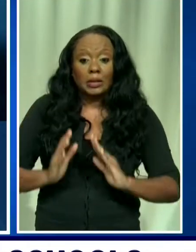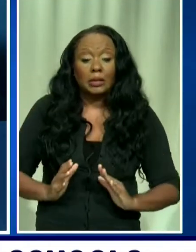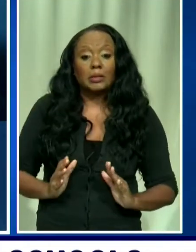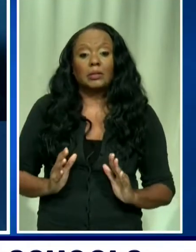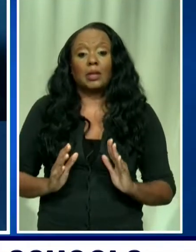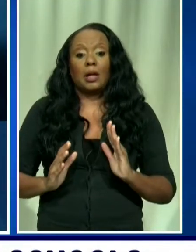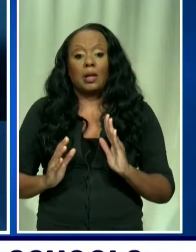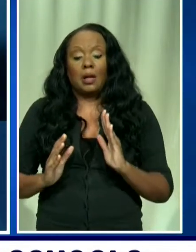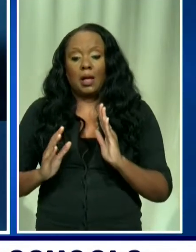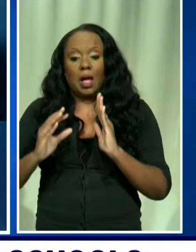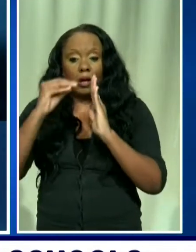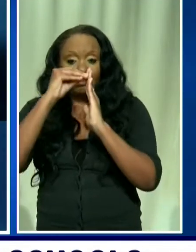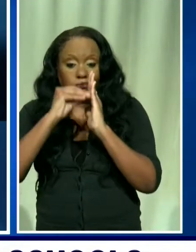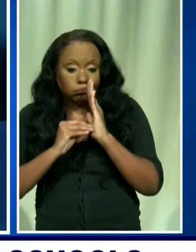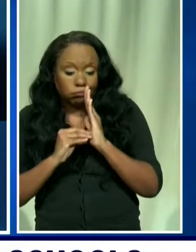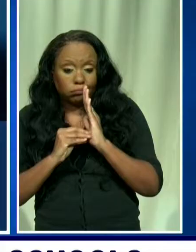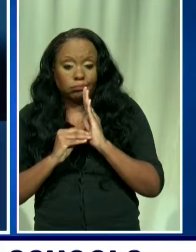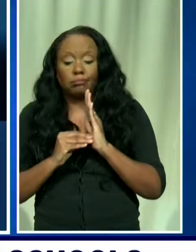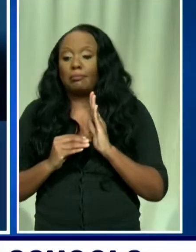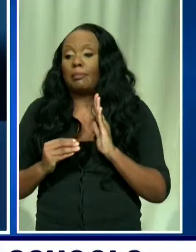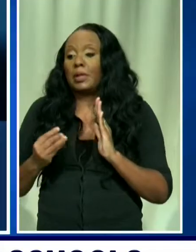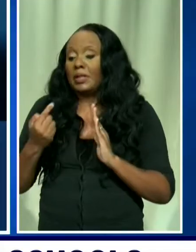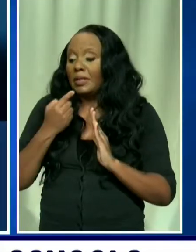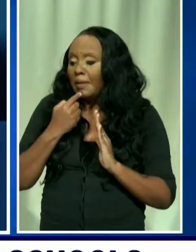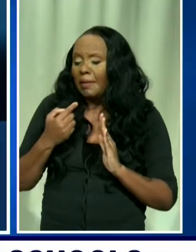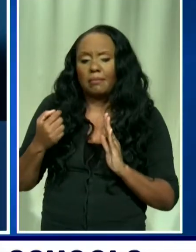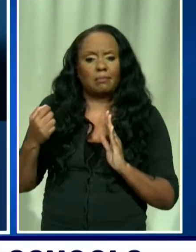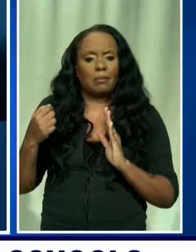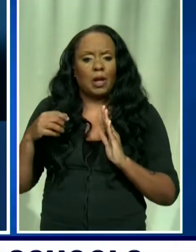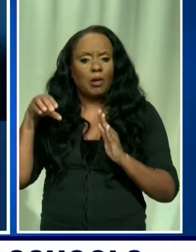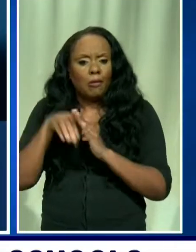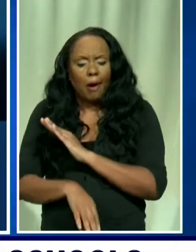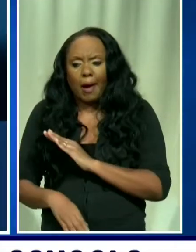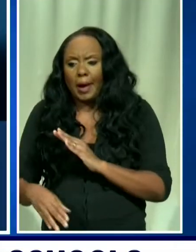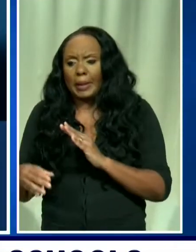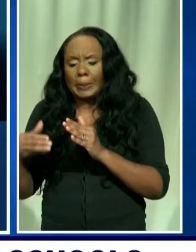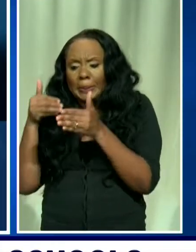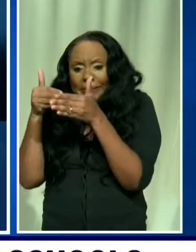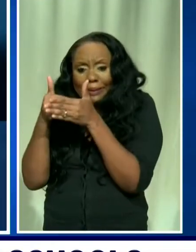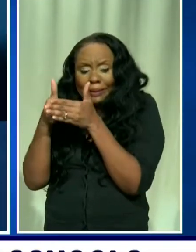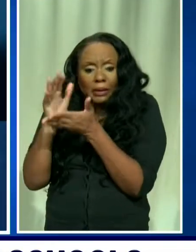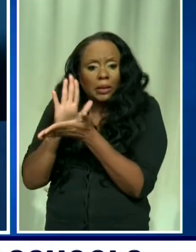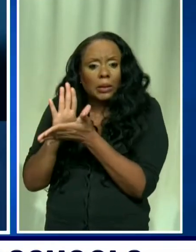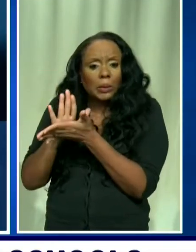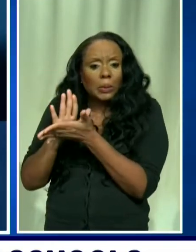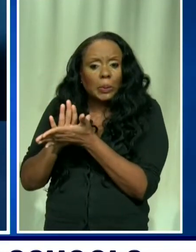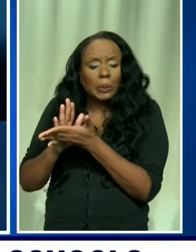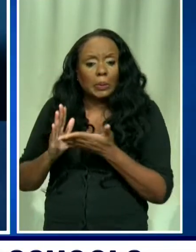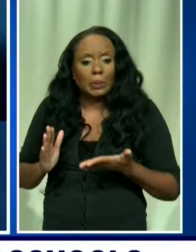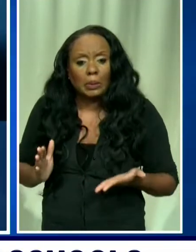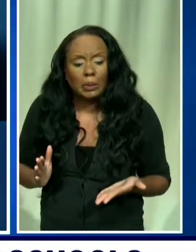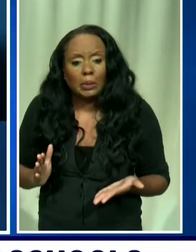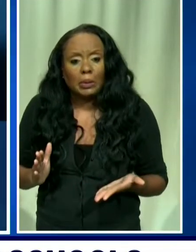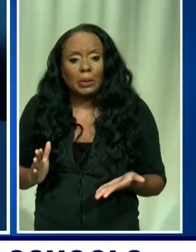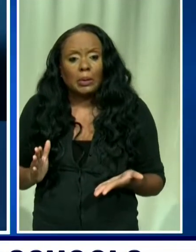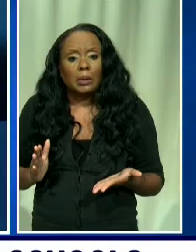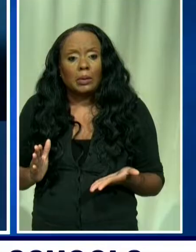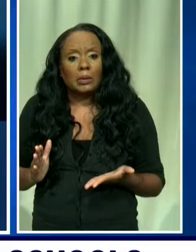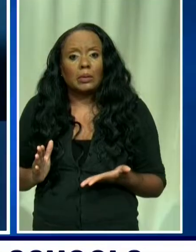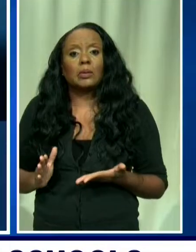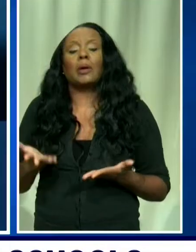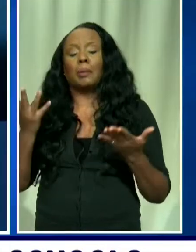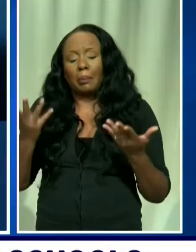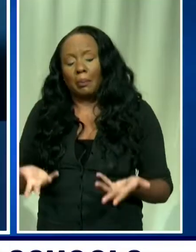record in the media of violent crimes perpetrated in close proximity to schools. It is against this